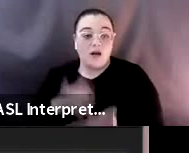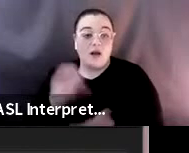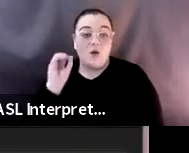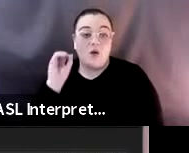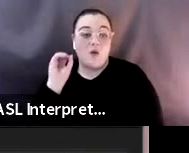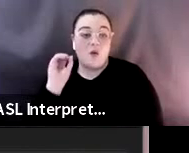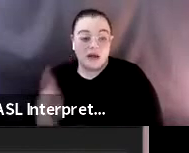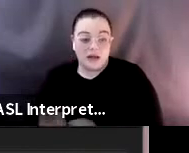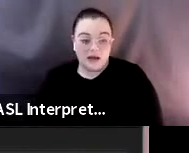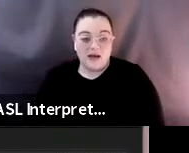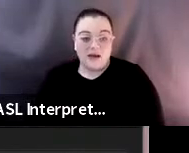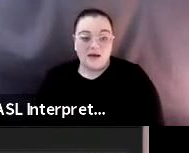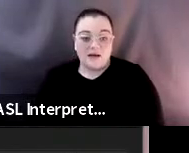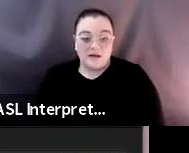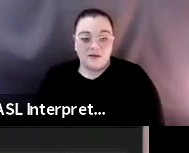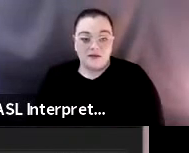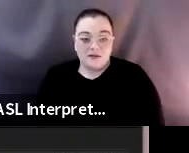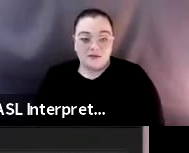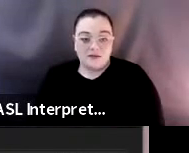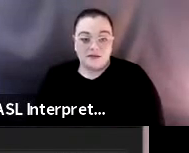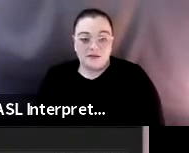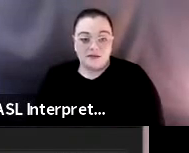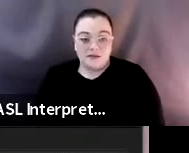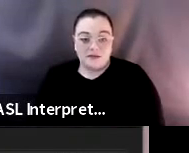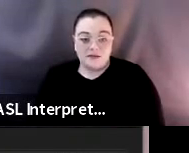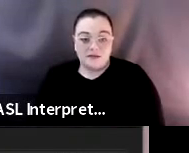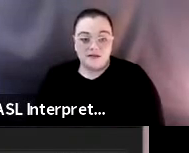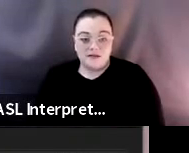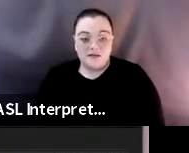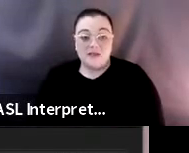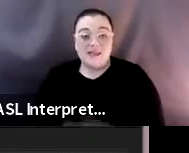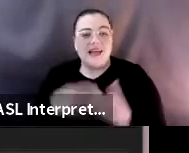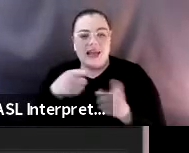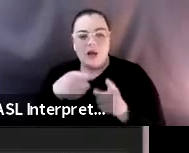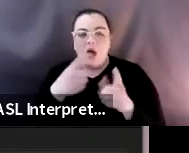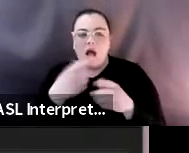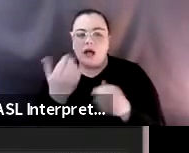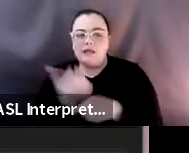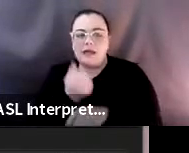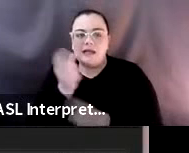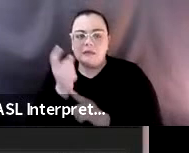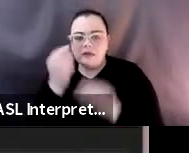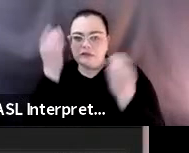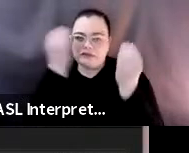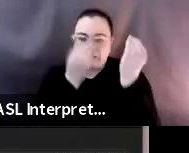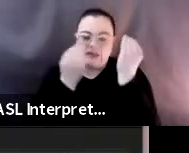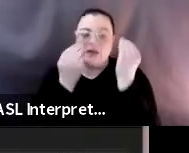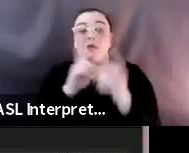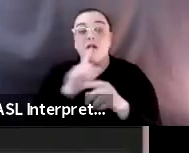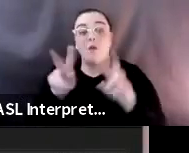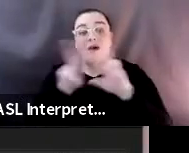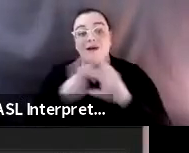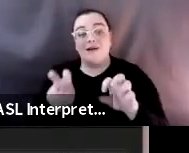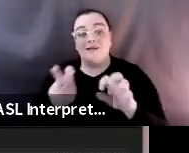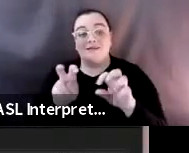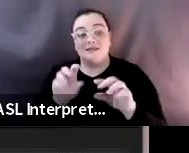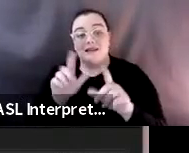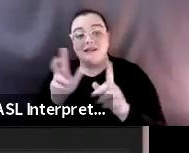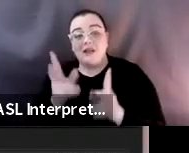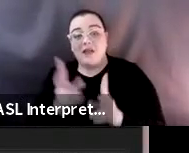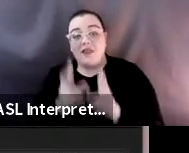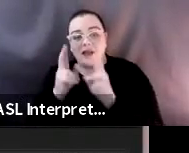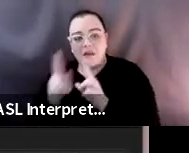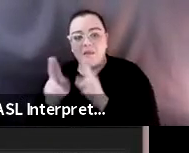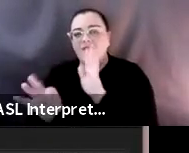going to do some thinking here. But basically what it's doing is it's analyzing the clips and it's finding the dominant movement. So it's not going to